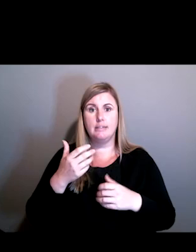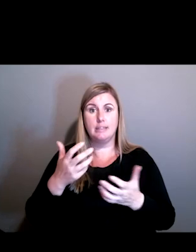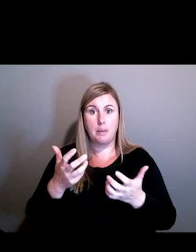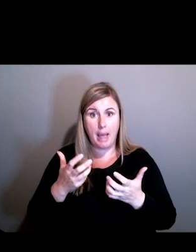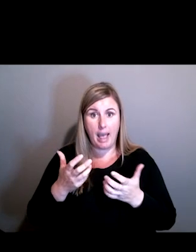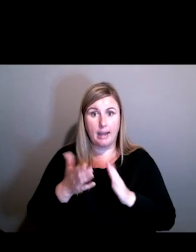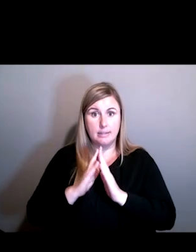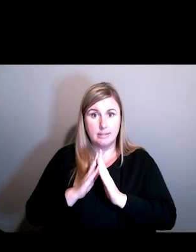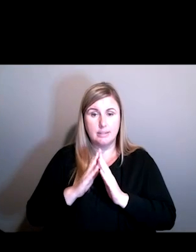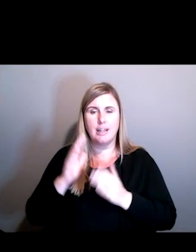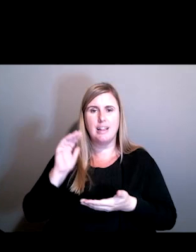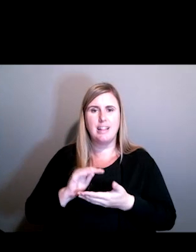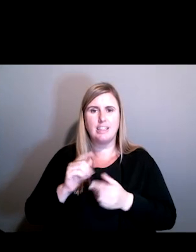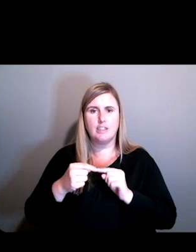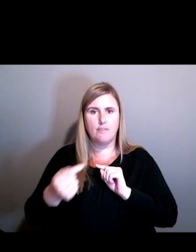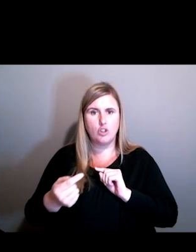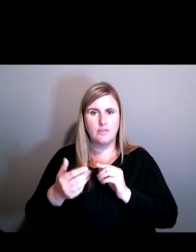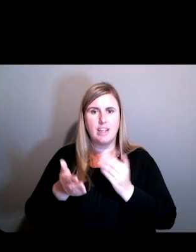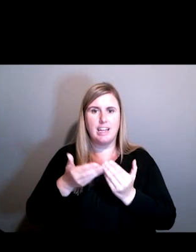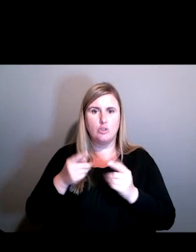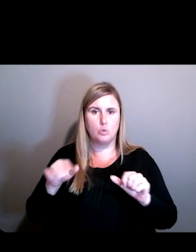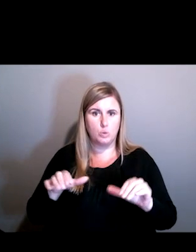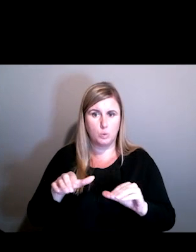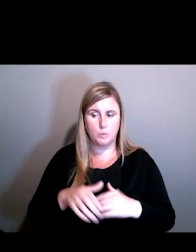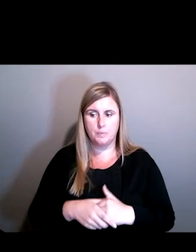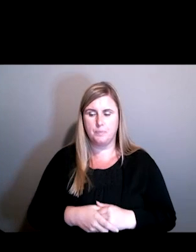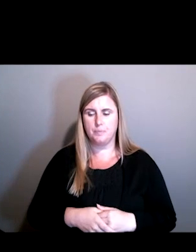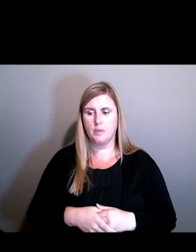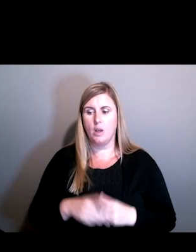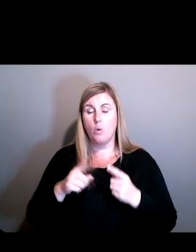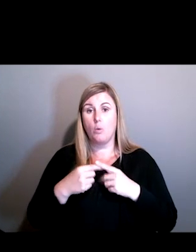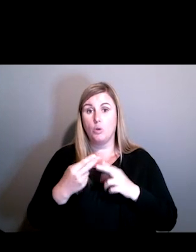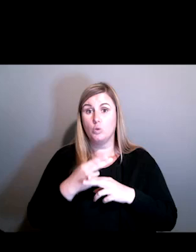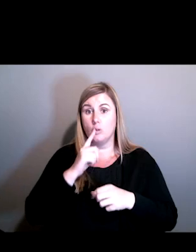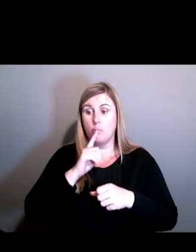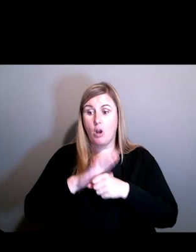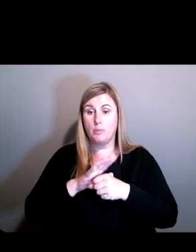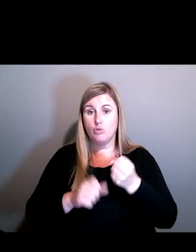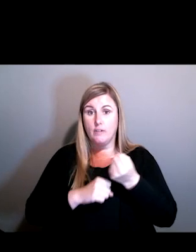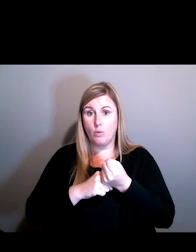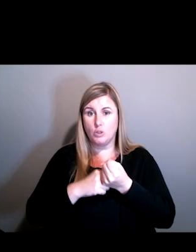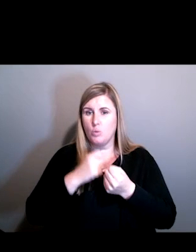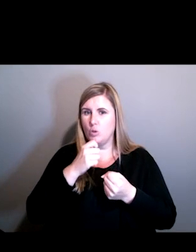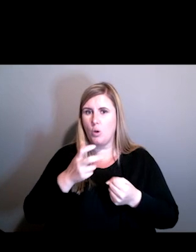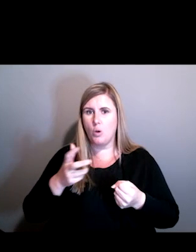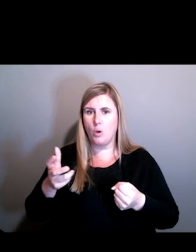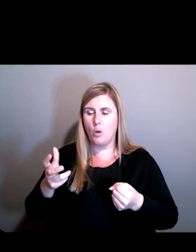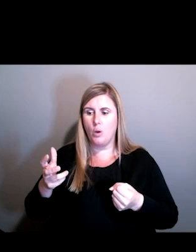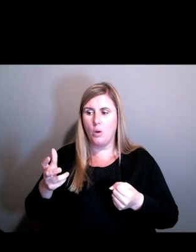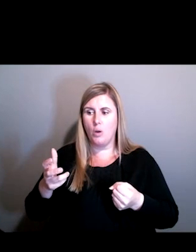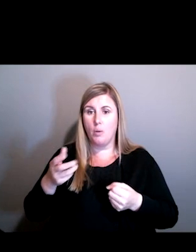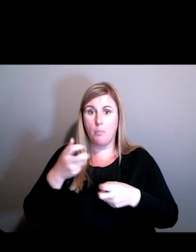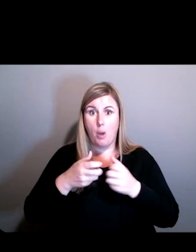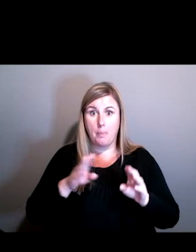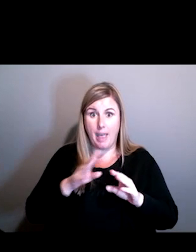demand less aversive and easier to do. So when we use a promise reinforcer, we do not pull it out